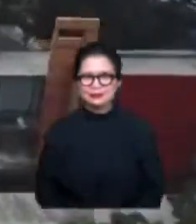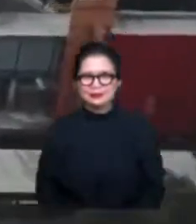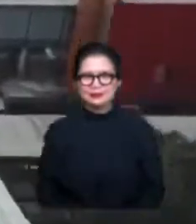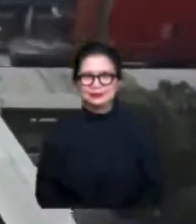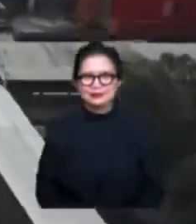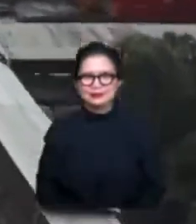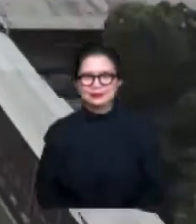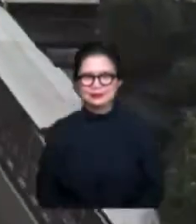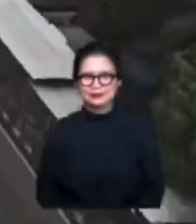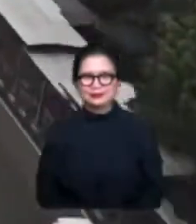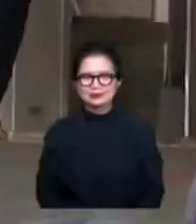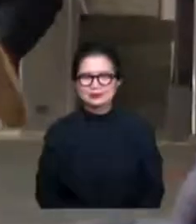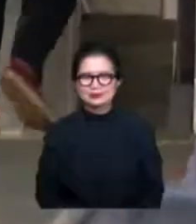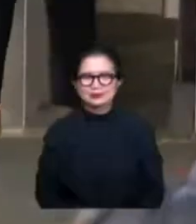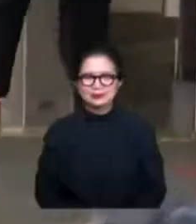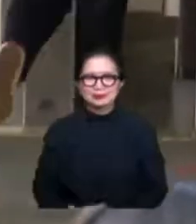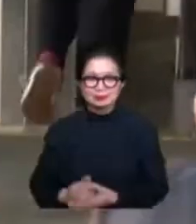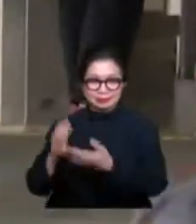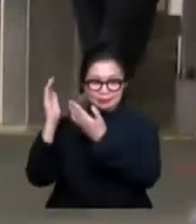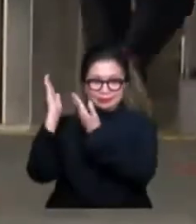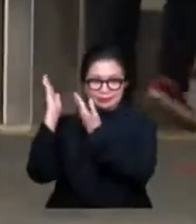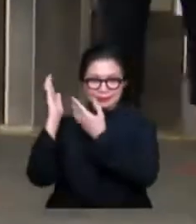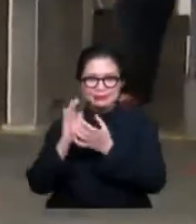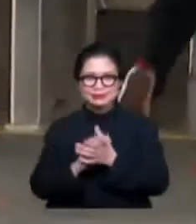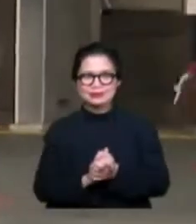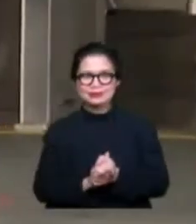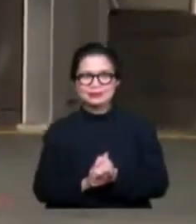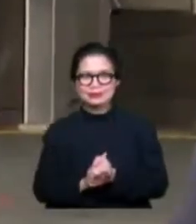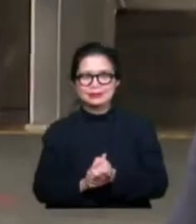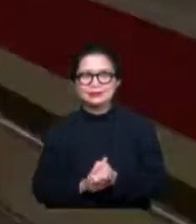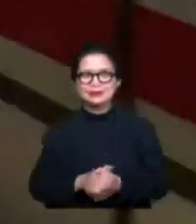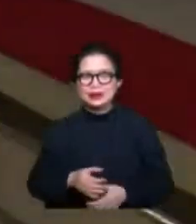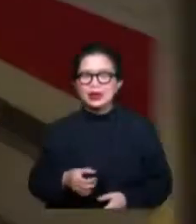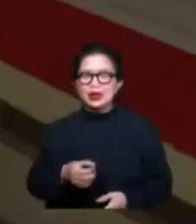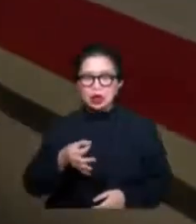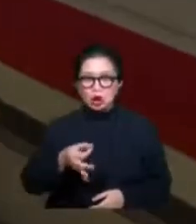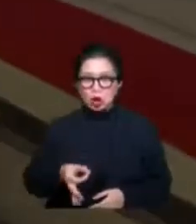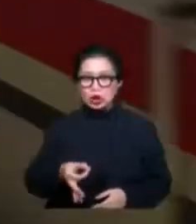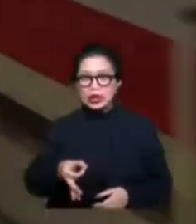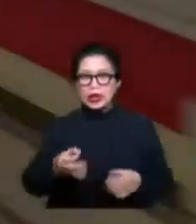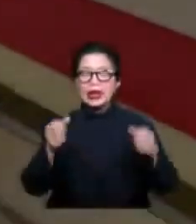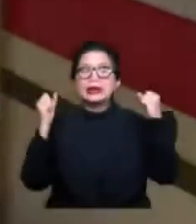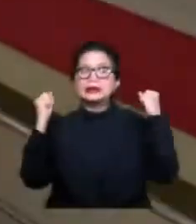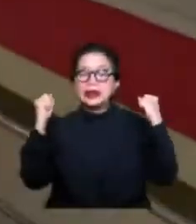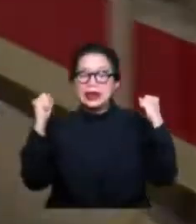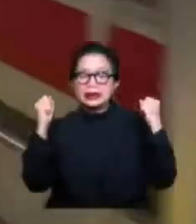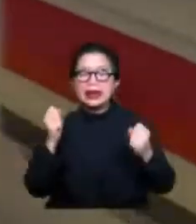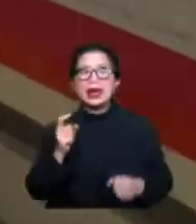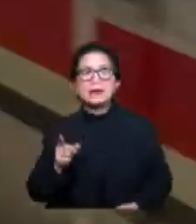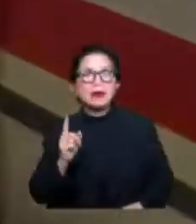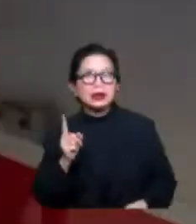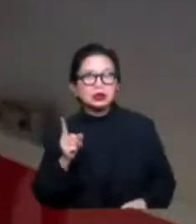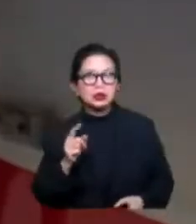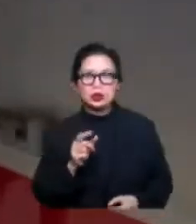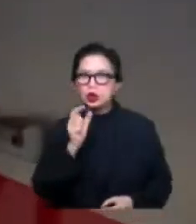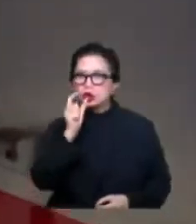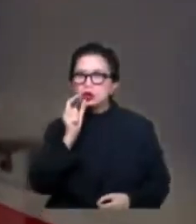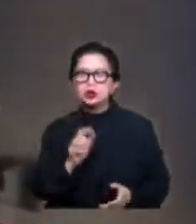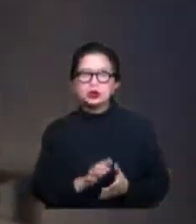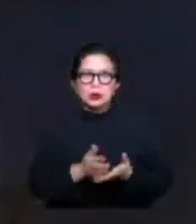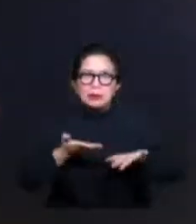A healthy city is a city whose citizens practice a healthy lifestyle. Genuinely healthy is the preventive